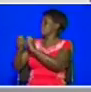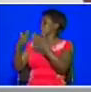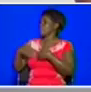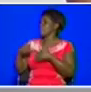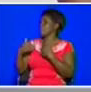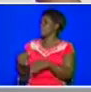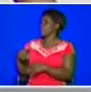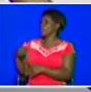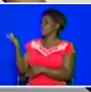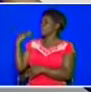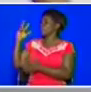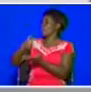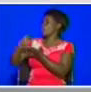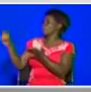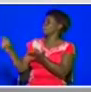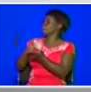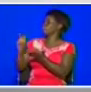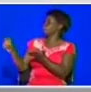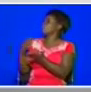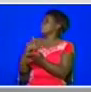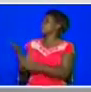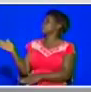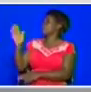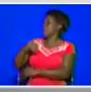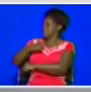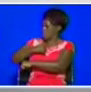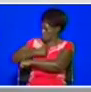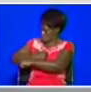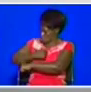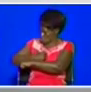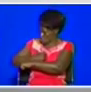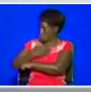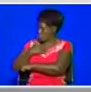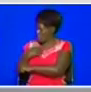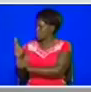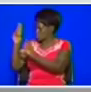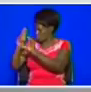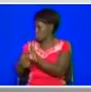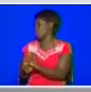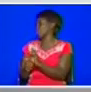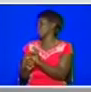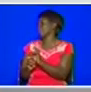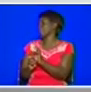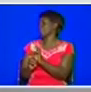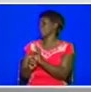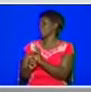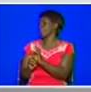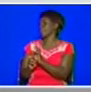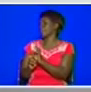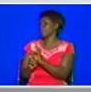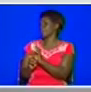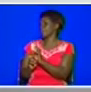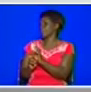are dropped out of high school, who want to come back in, who never made it to high school because of school fees. And, you know,